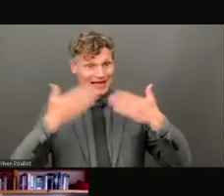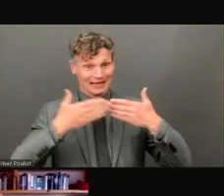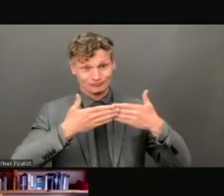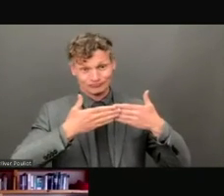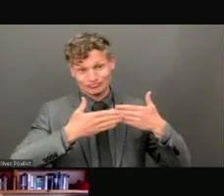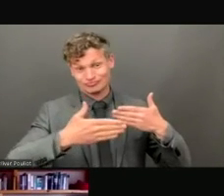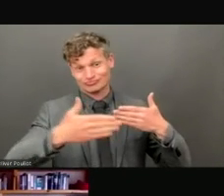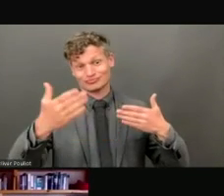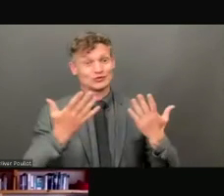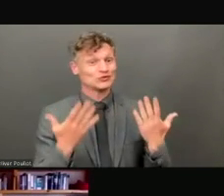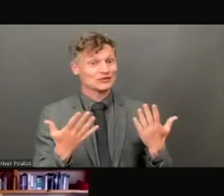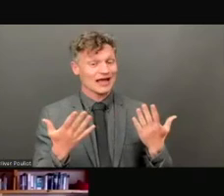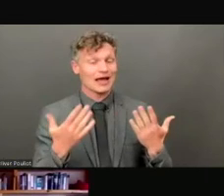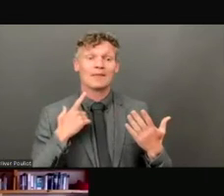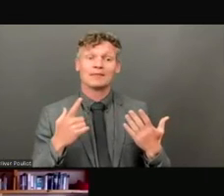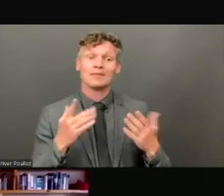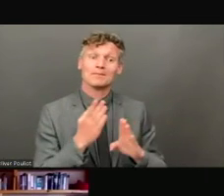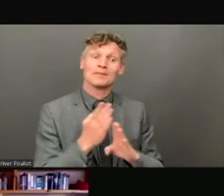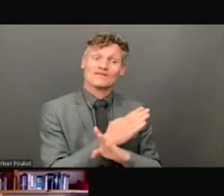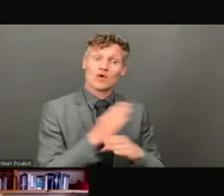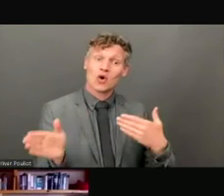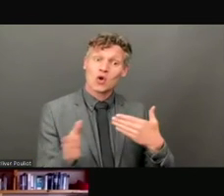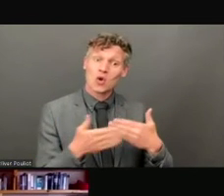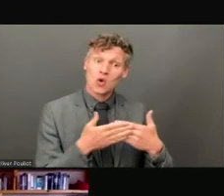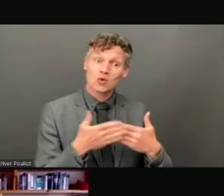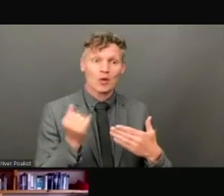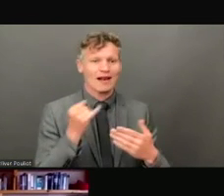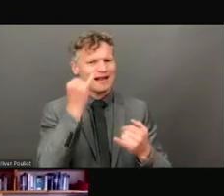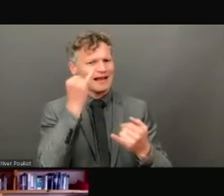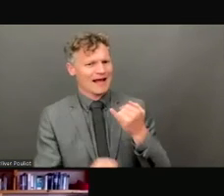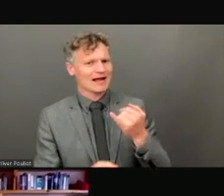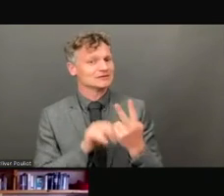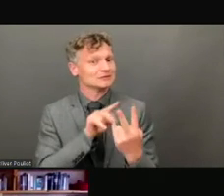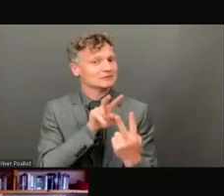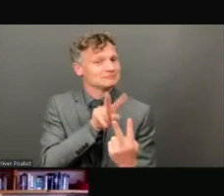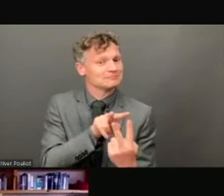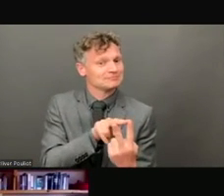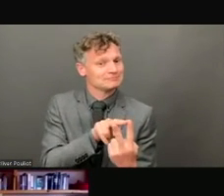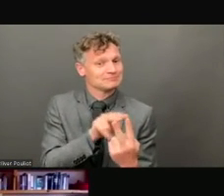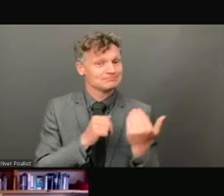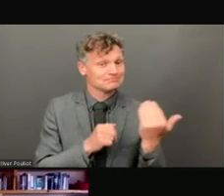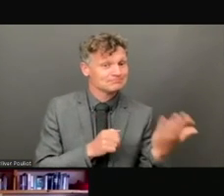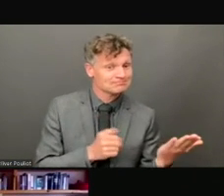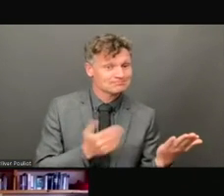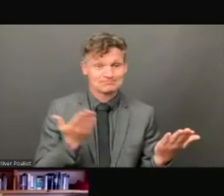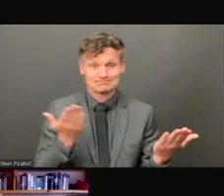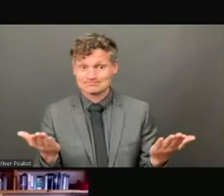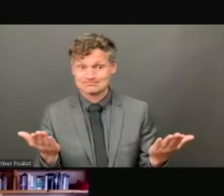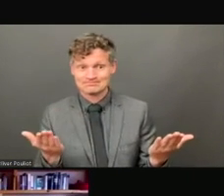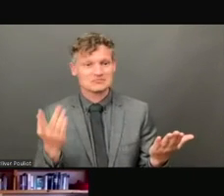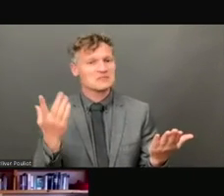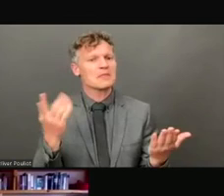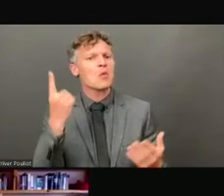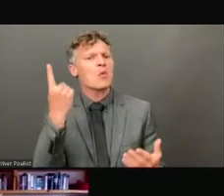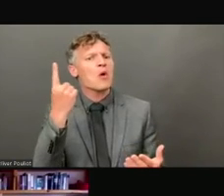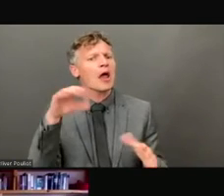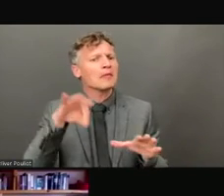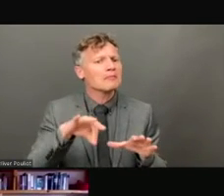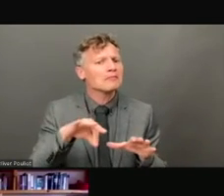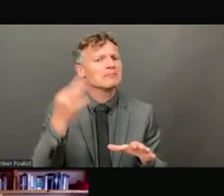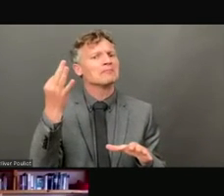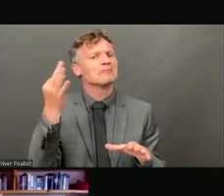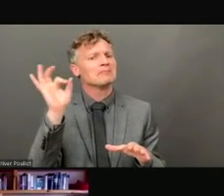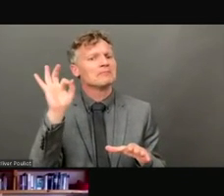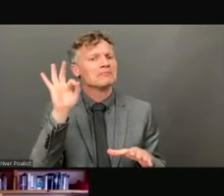give the floor to Claudia and Jared to finish with one takeaway point from today's discussion. Let's start